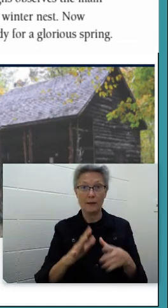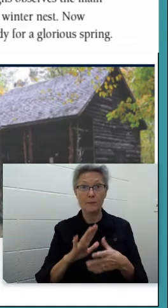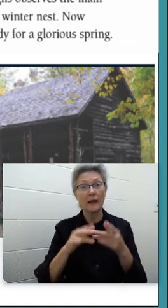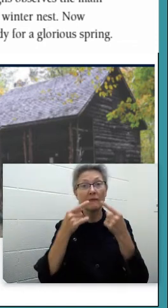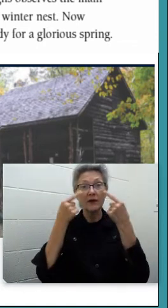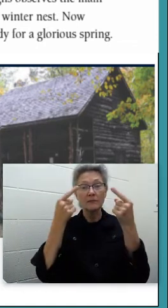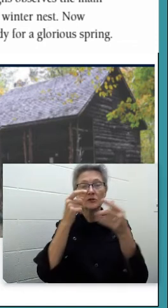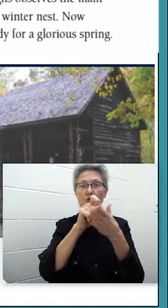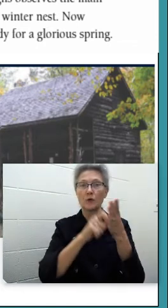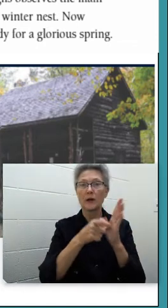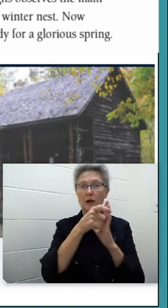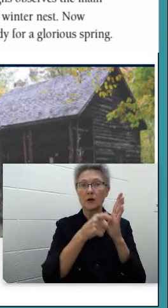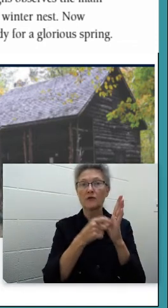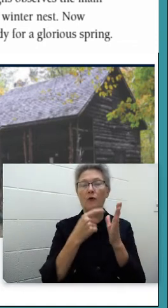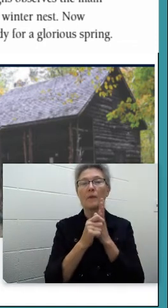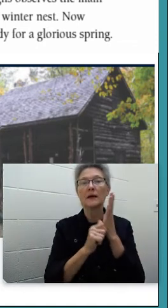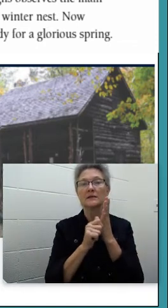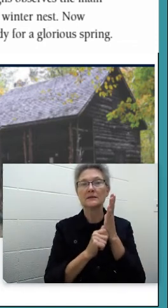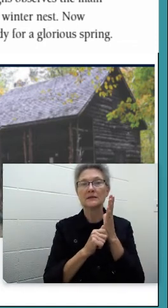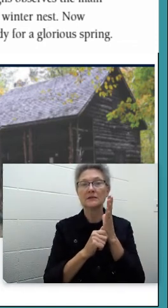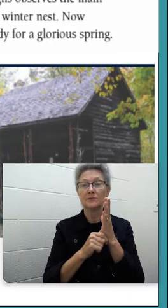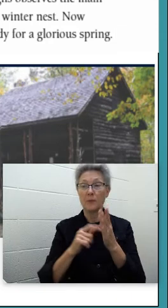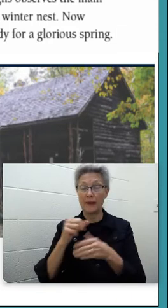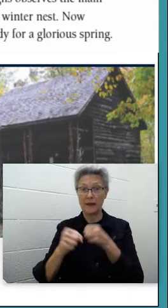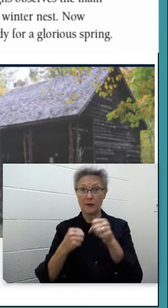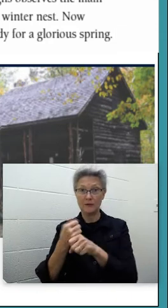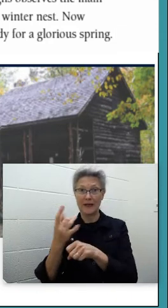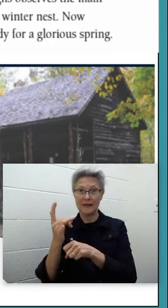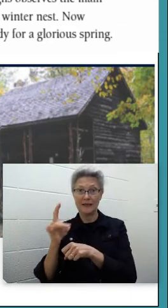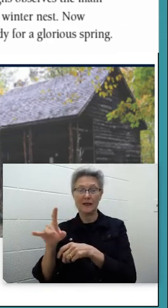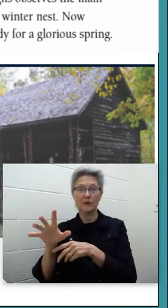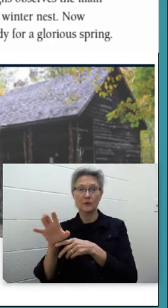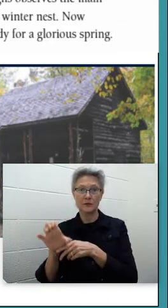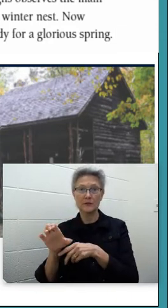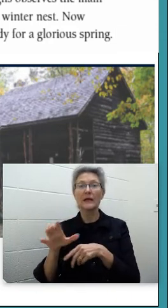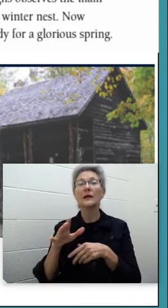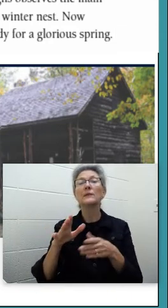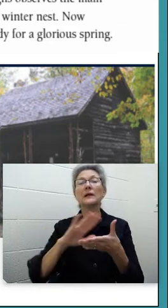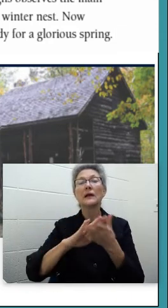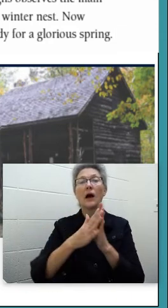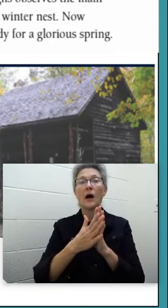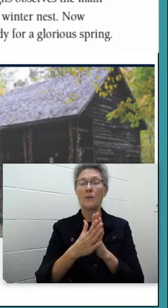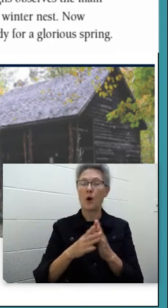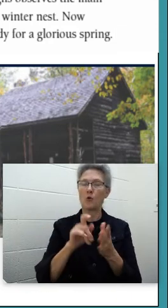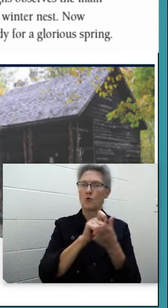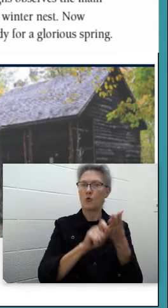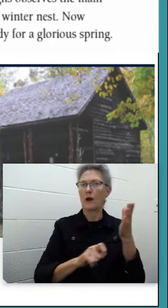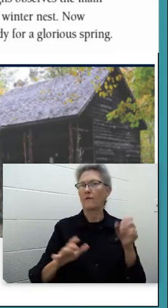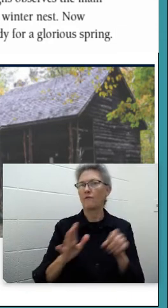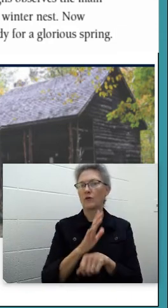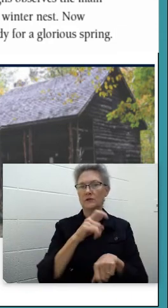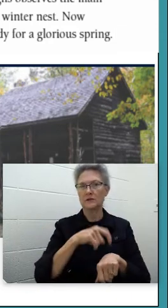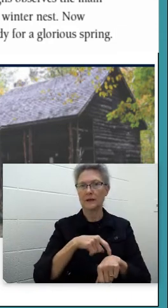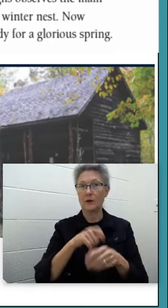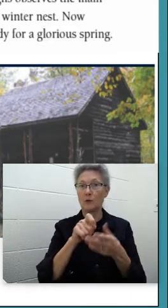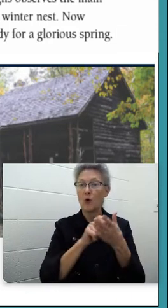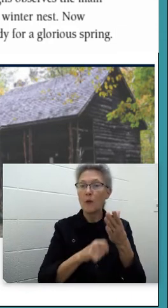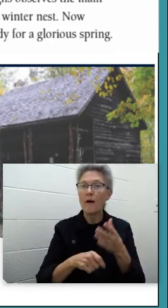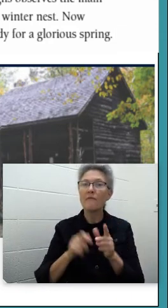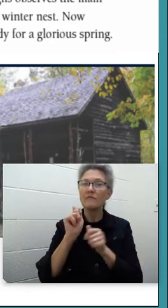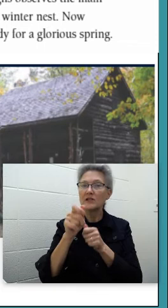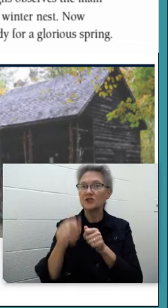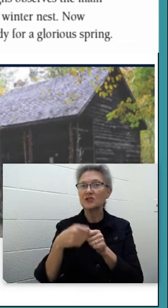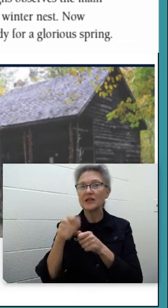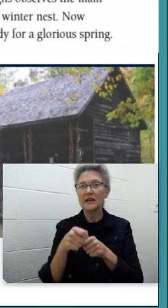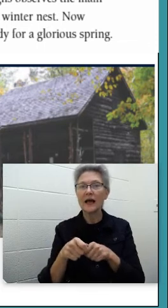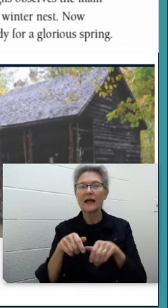magazines. By the 1880s, Burroughs had become a full-time writer. He wrote of fishing and hiking. He wrote about